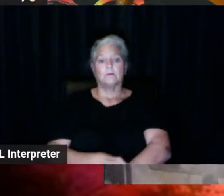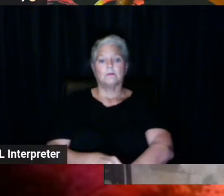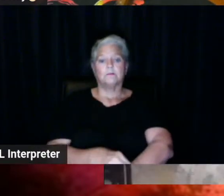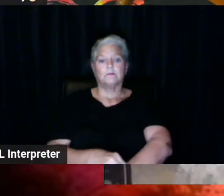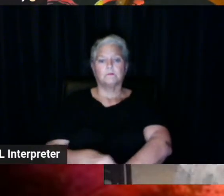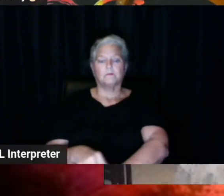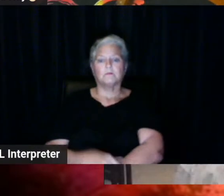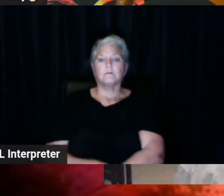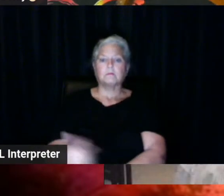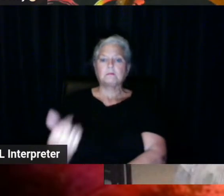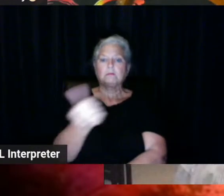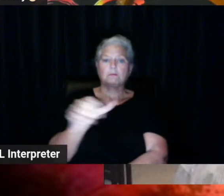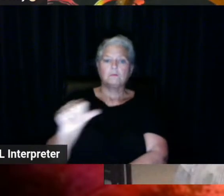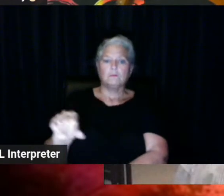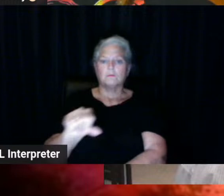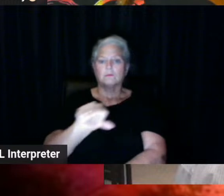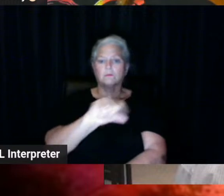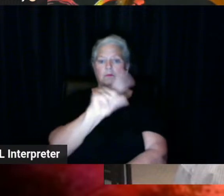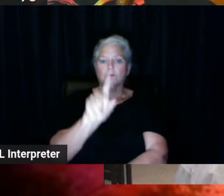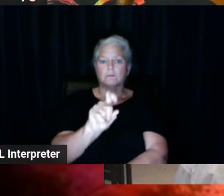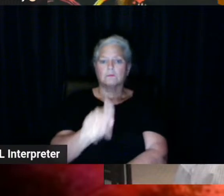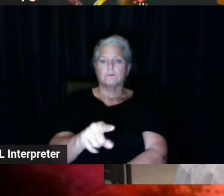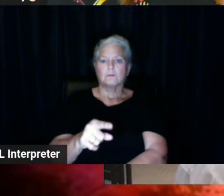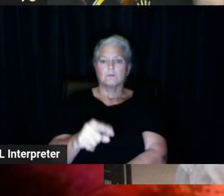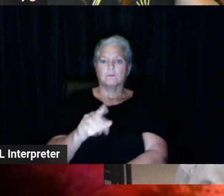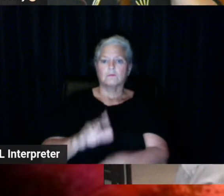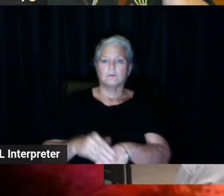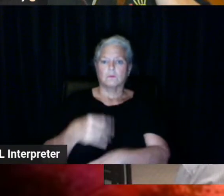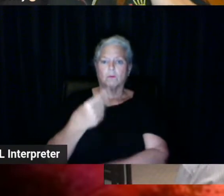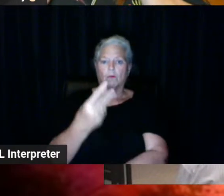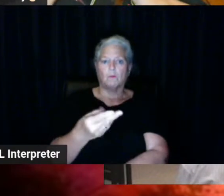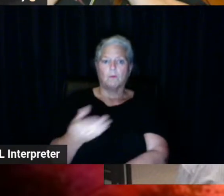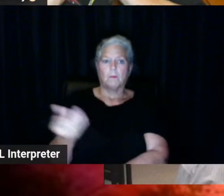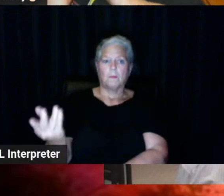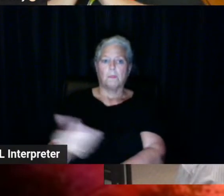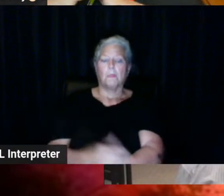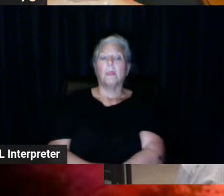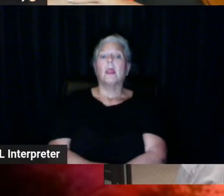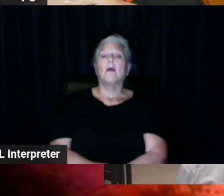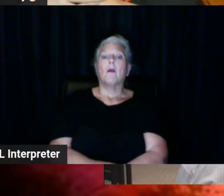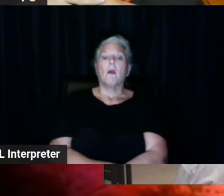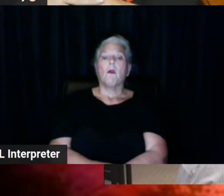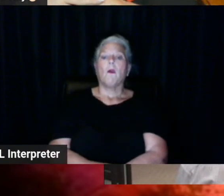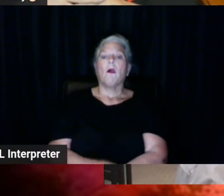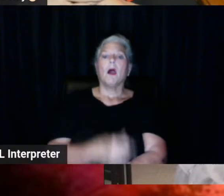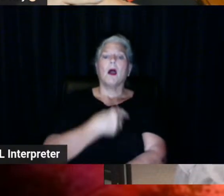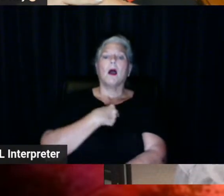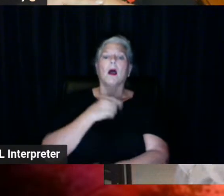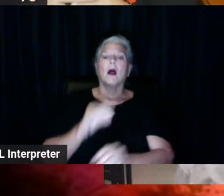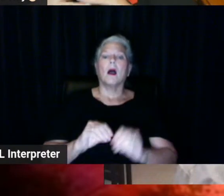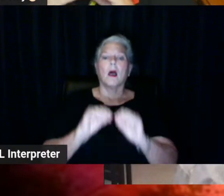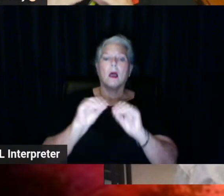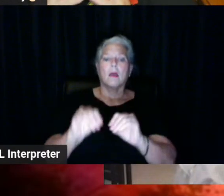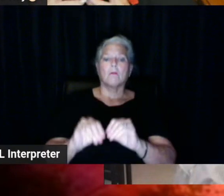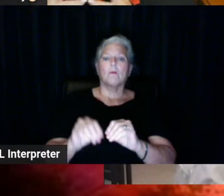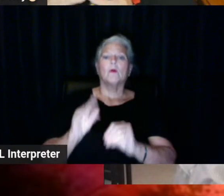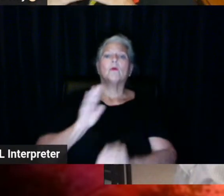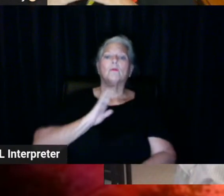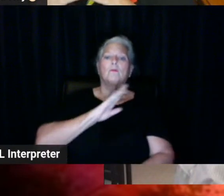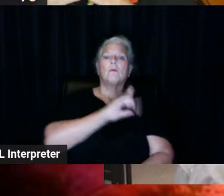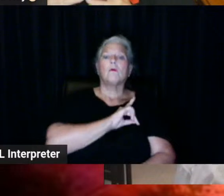Mr. Scollins on those two additional items? Hearing none. Mr. Albert? All right, I move that the board support the request